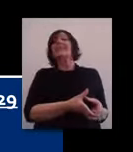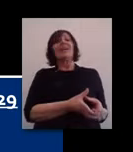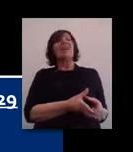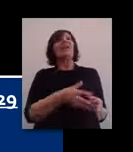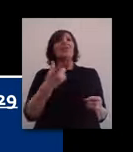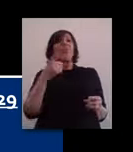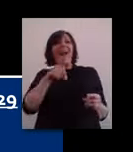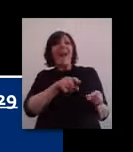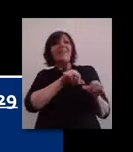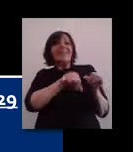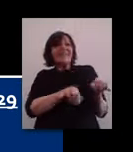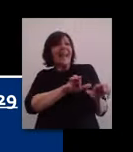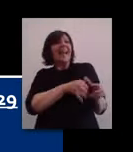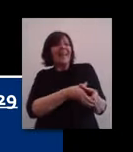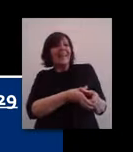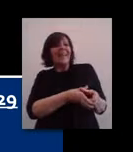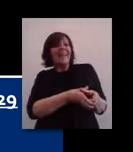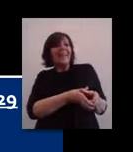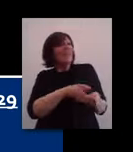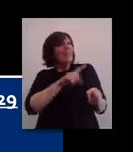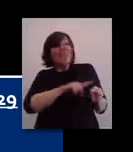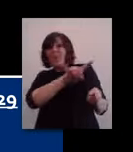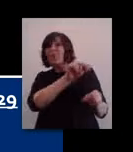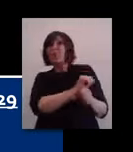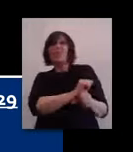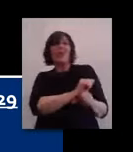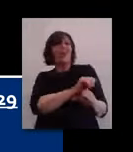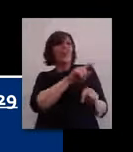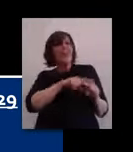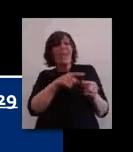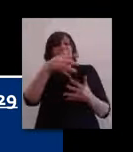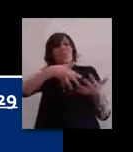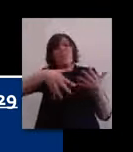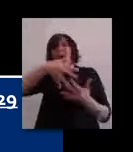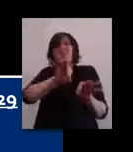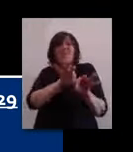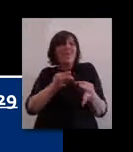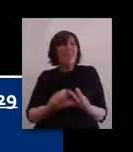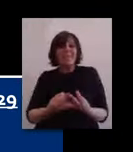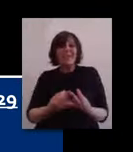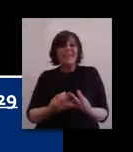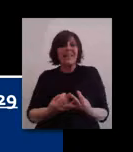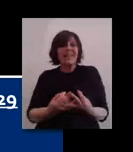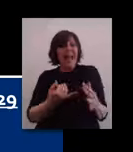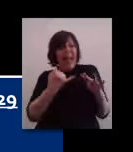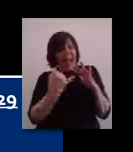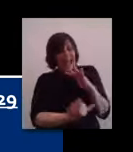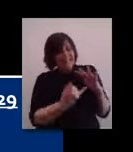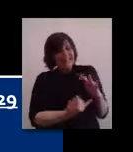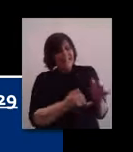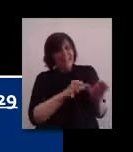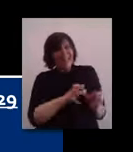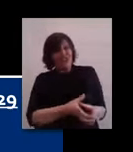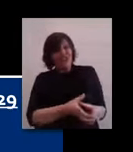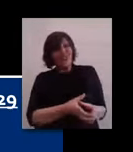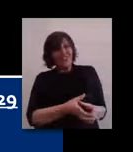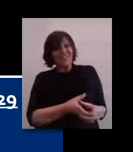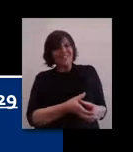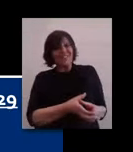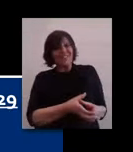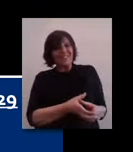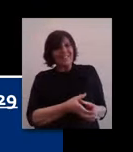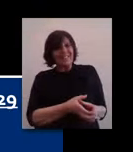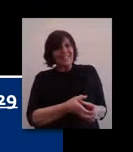isolation. You can't go to work. You can't be around even family members. You have to be in an isolated situation. So I just want to remind folks